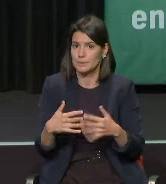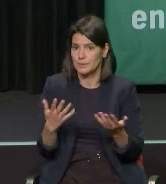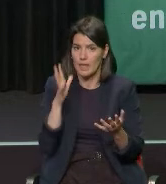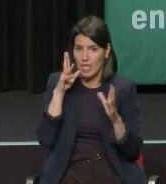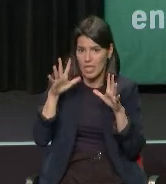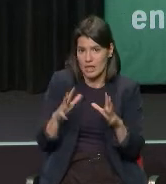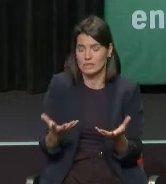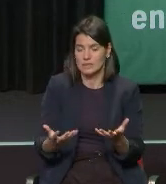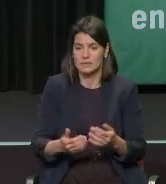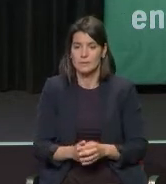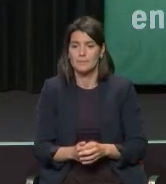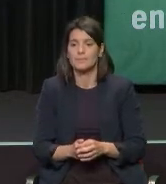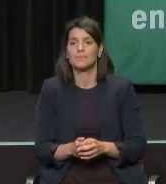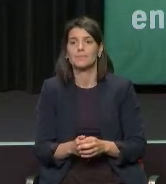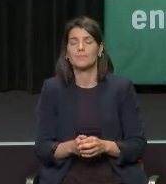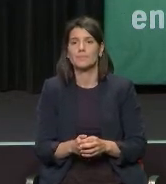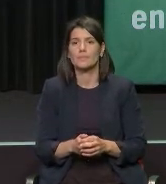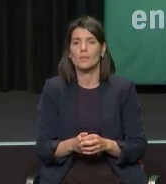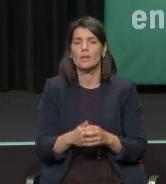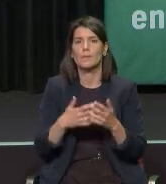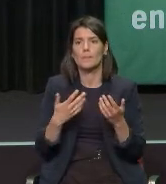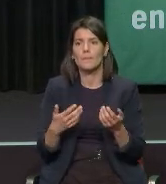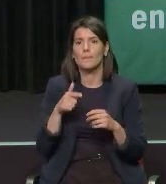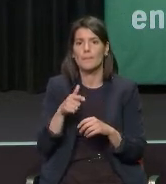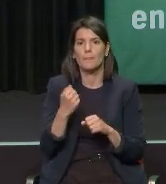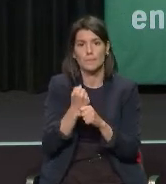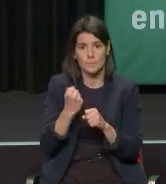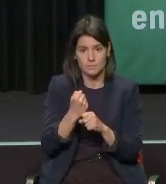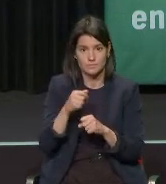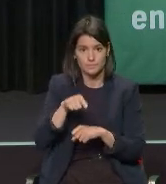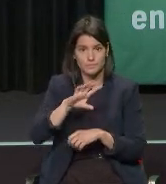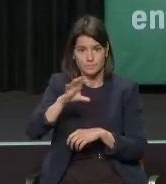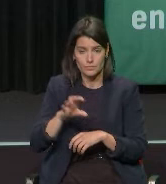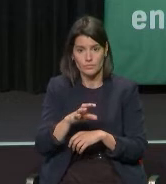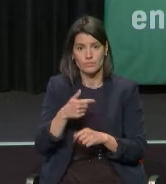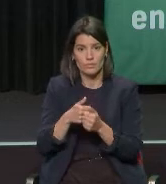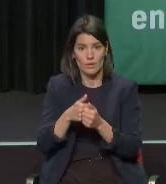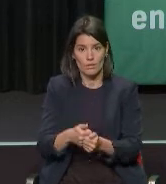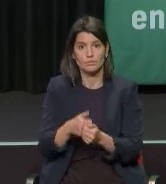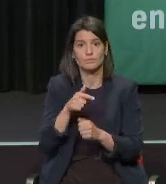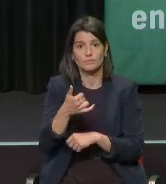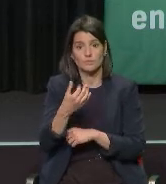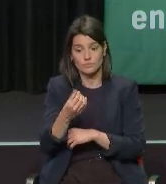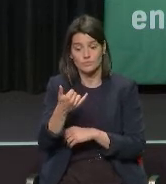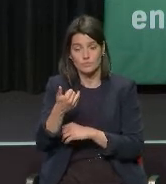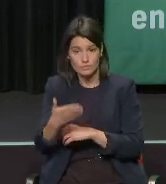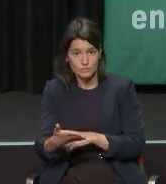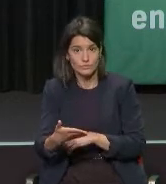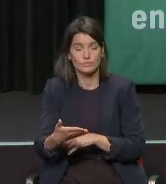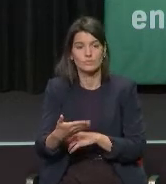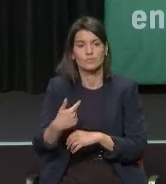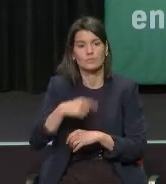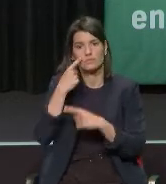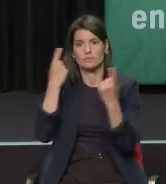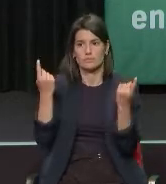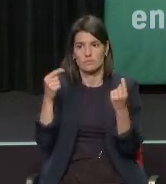So in the let me move the slide. The country engagement activities that are being led by Silva Carbon. So in 2021, we